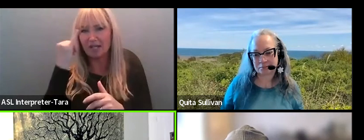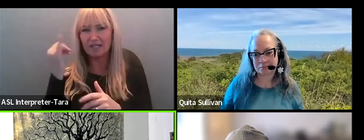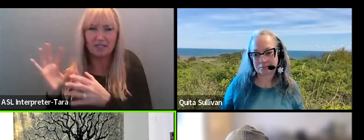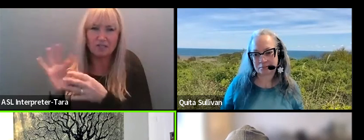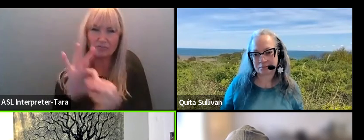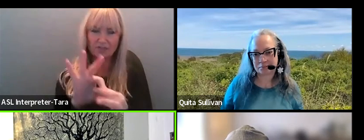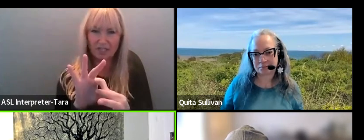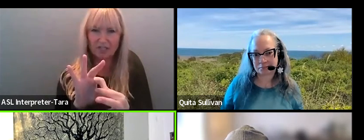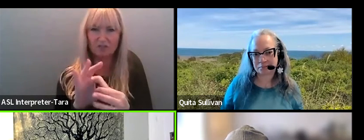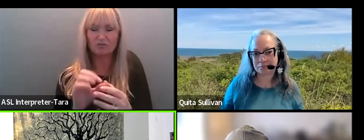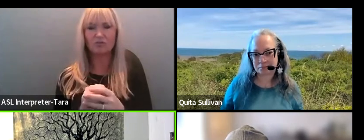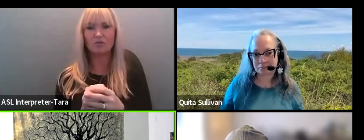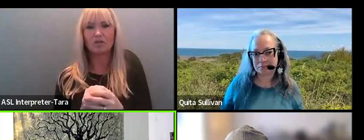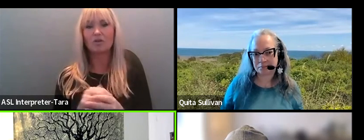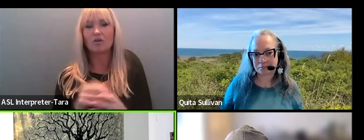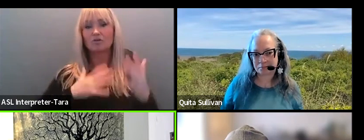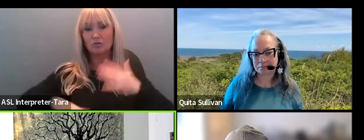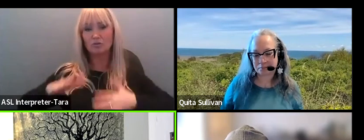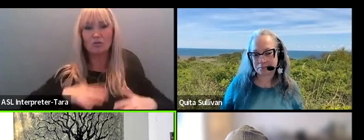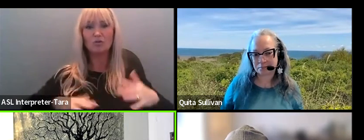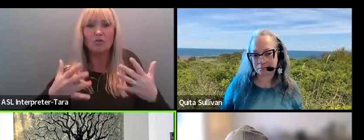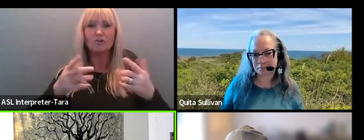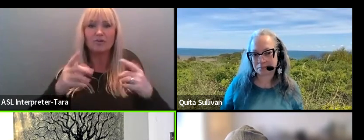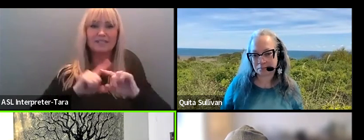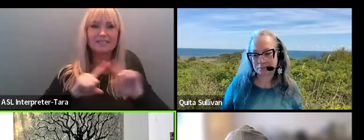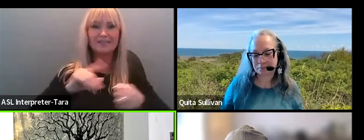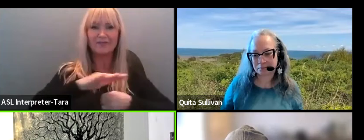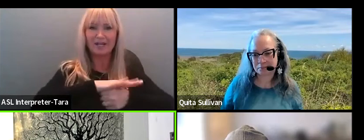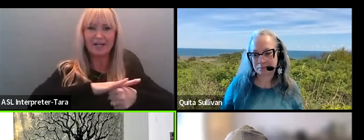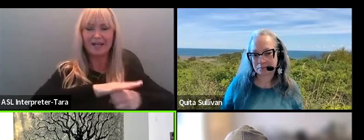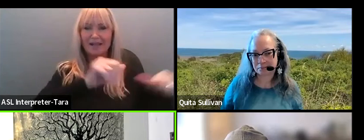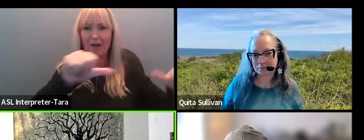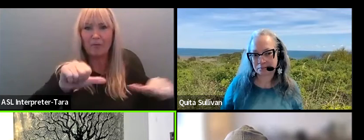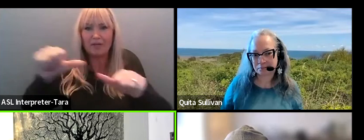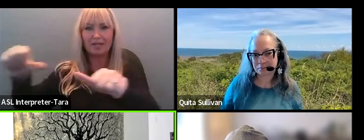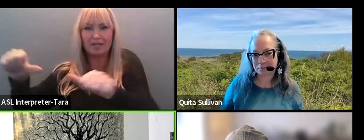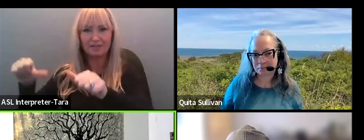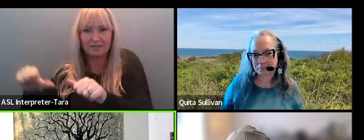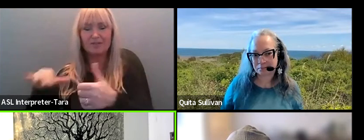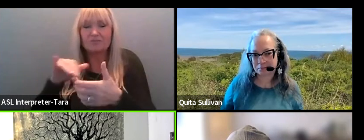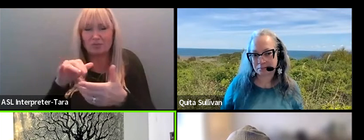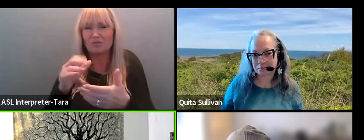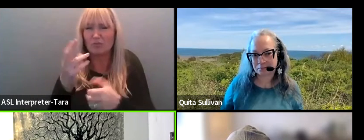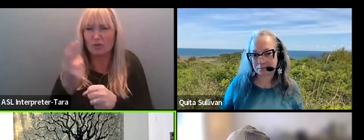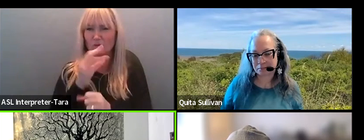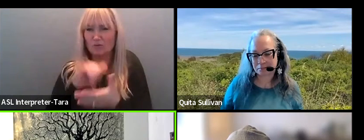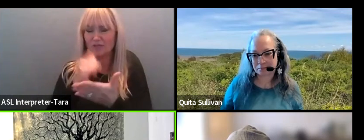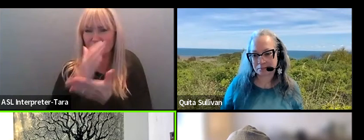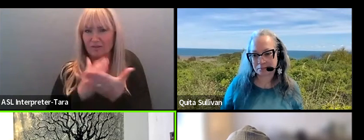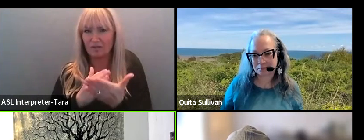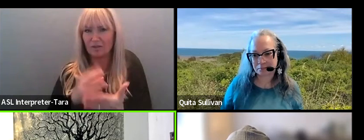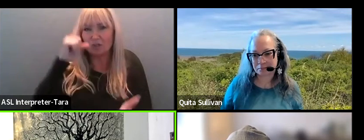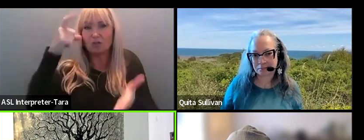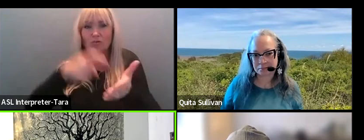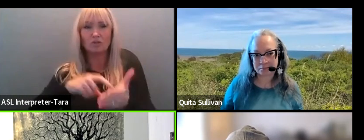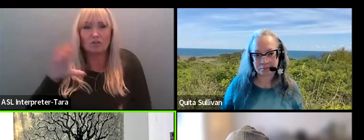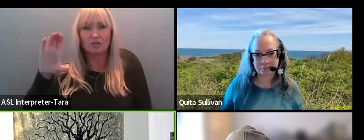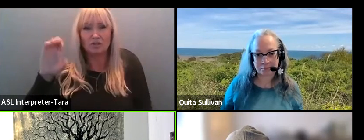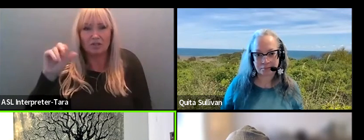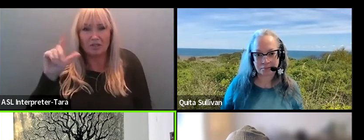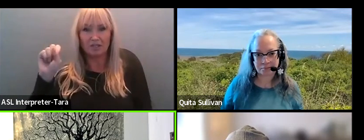to certain fabrics in your clothing as well. And so that was a component that we did use. You'll notice Colleen is wearing